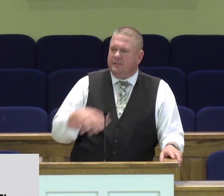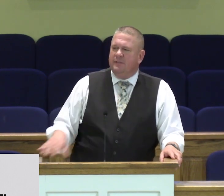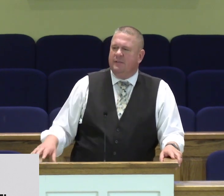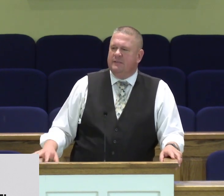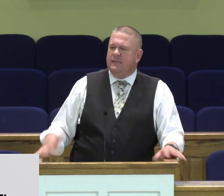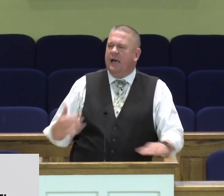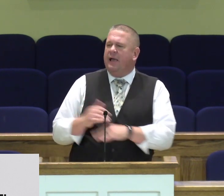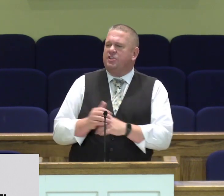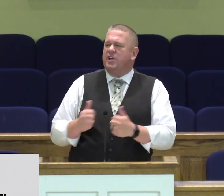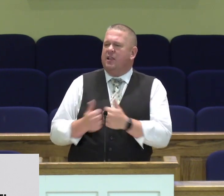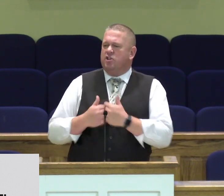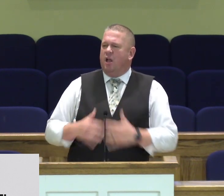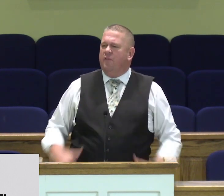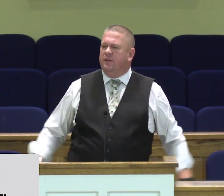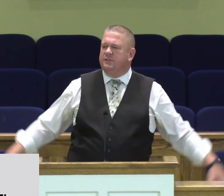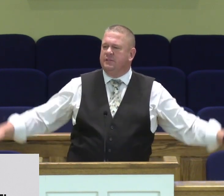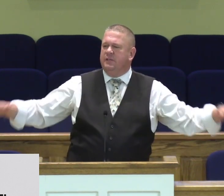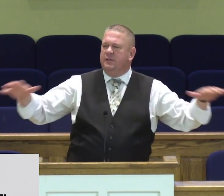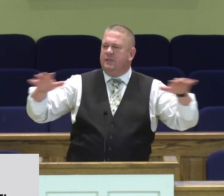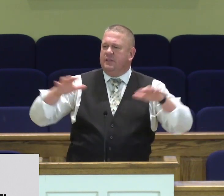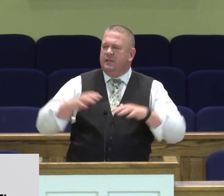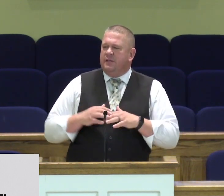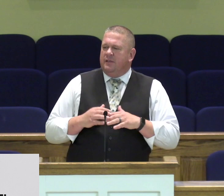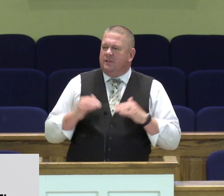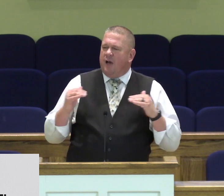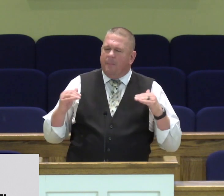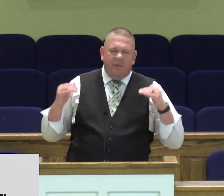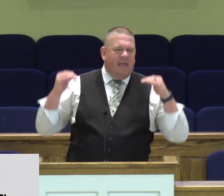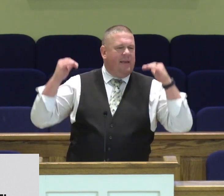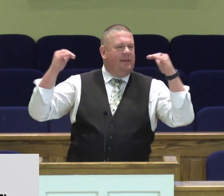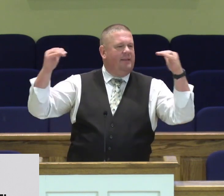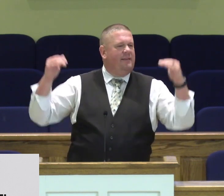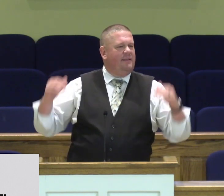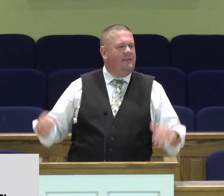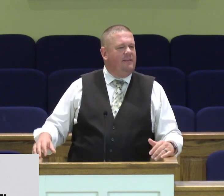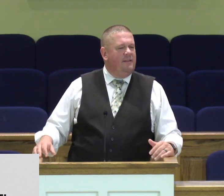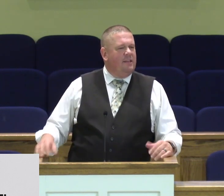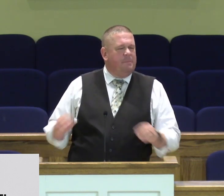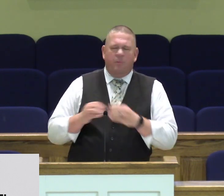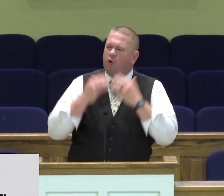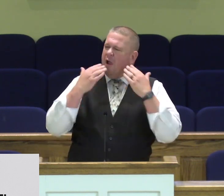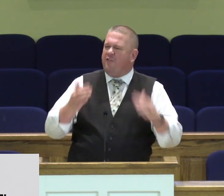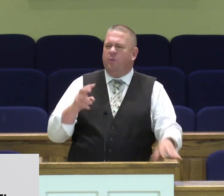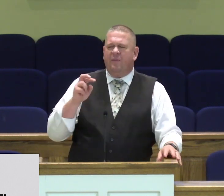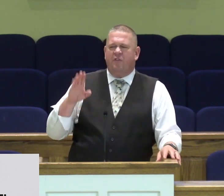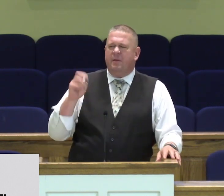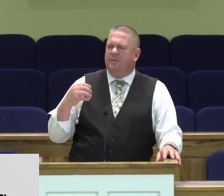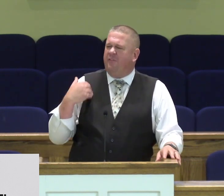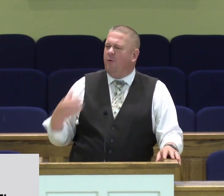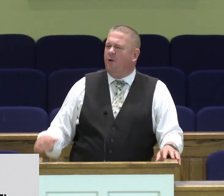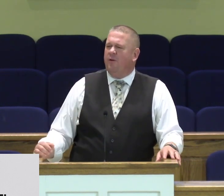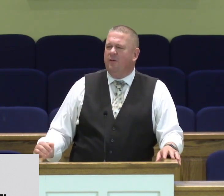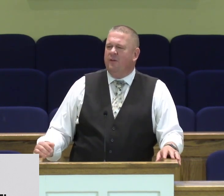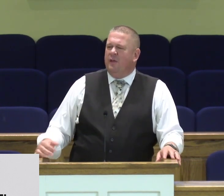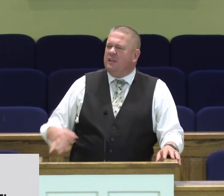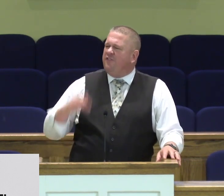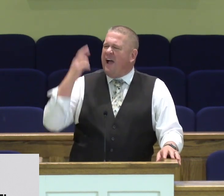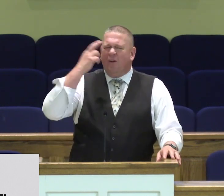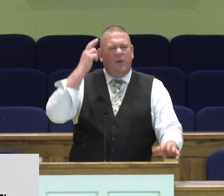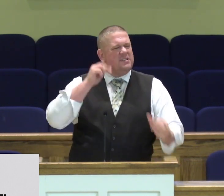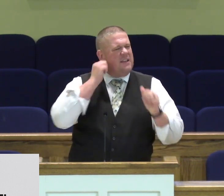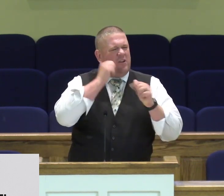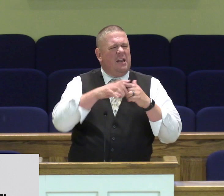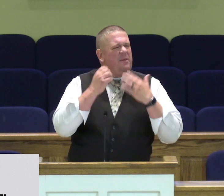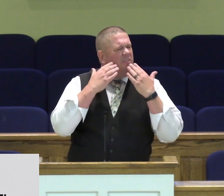a blessing. Tonight, I challenge all of us to up the ante, to be more grateful than we've ever been before, to